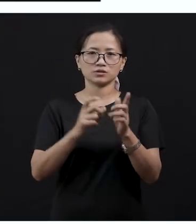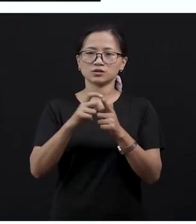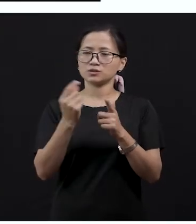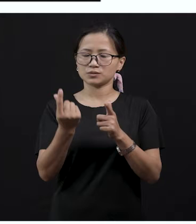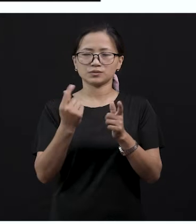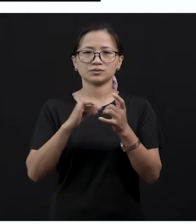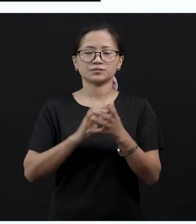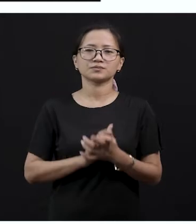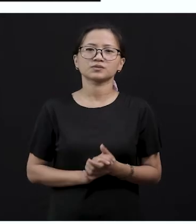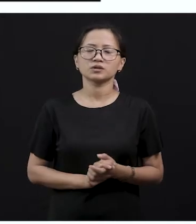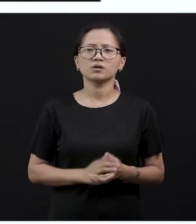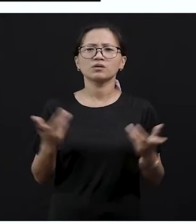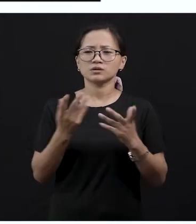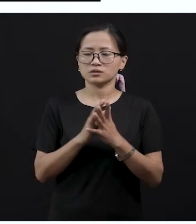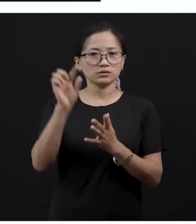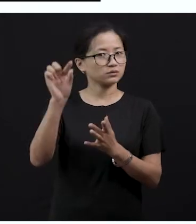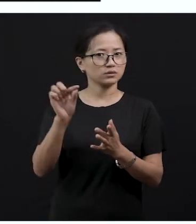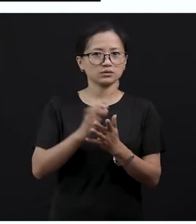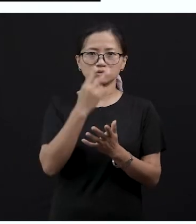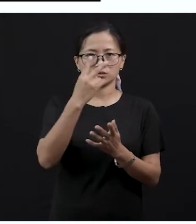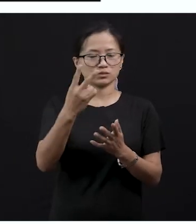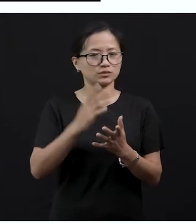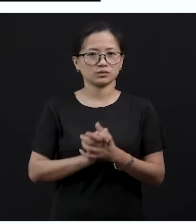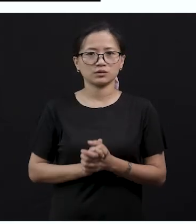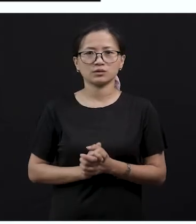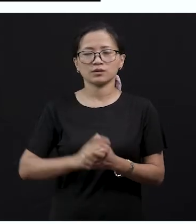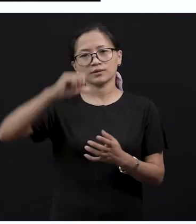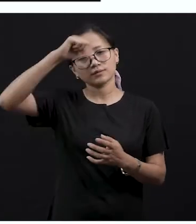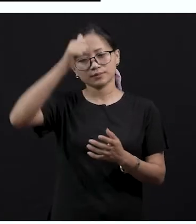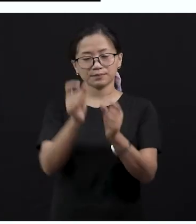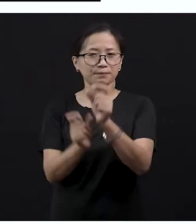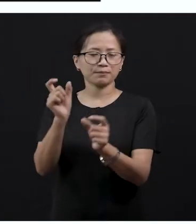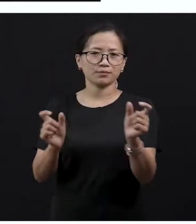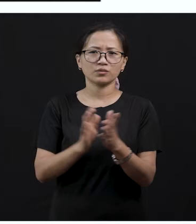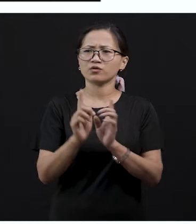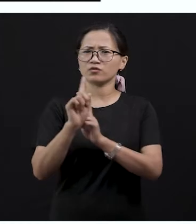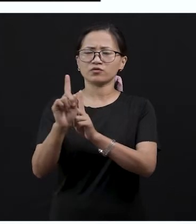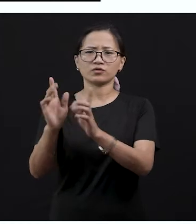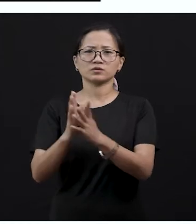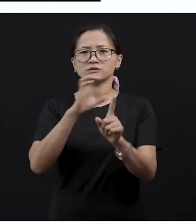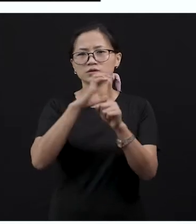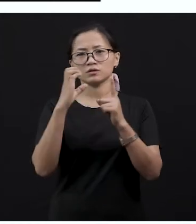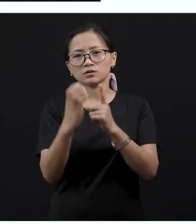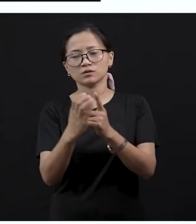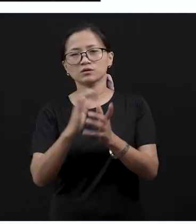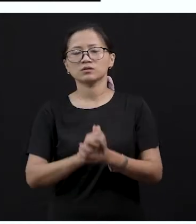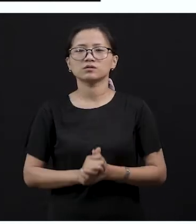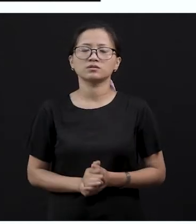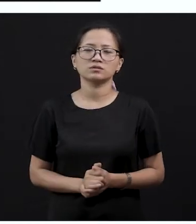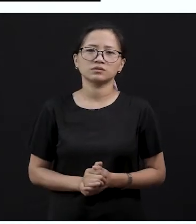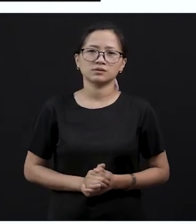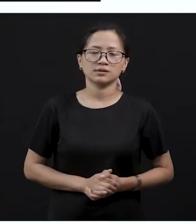did that was actually because he saw that the Indian people were following their culture,